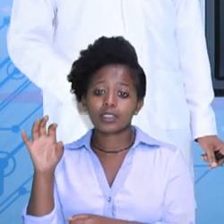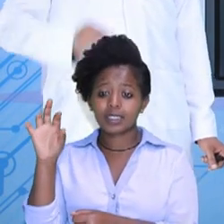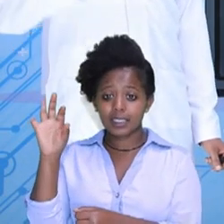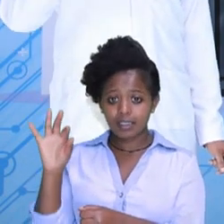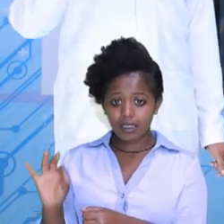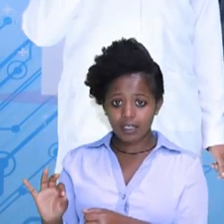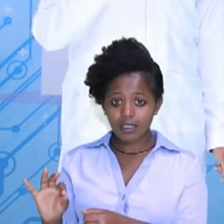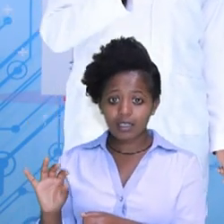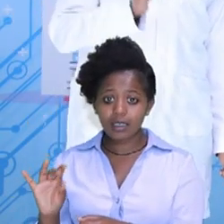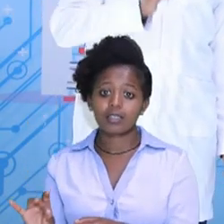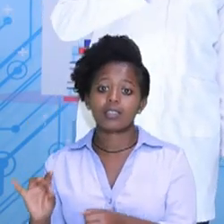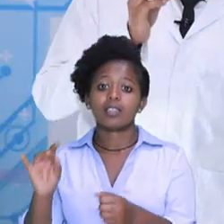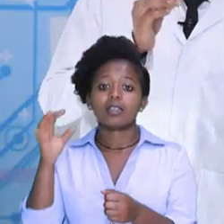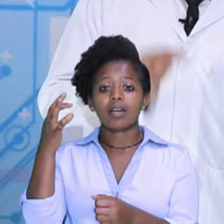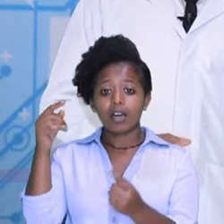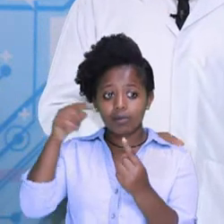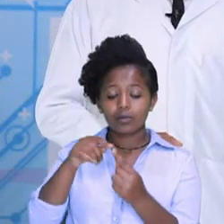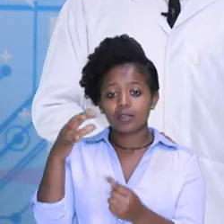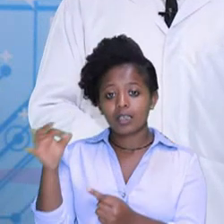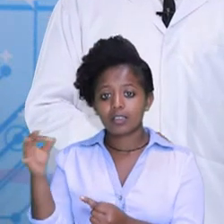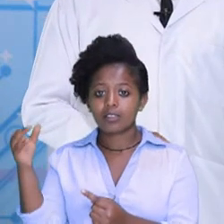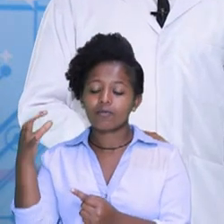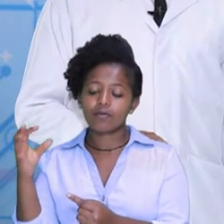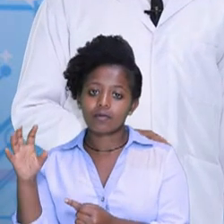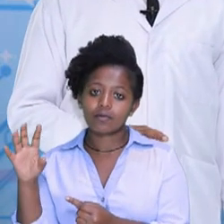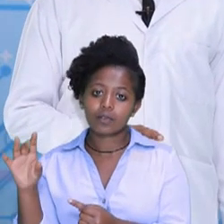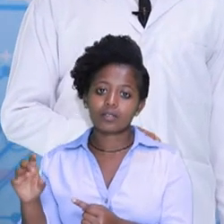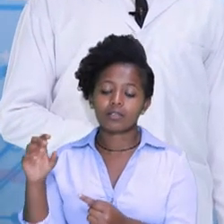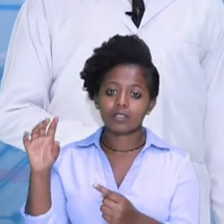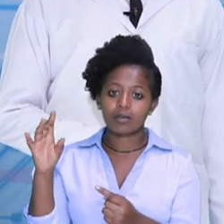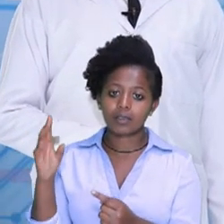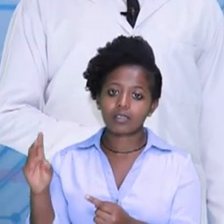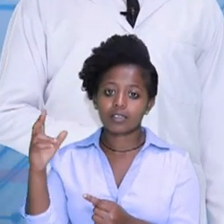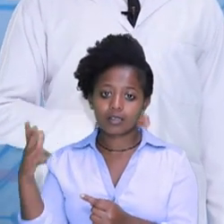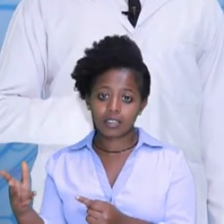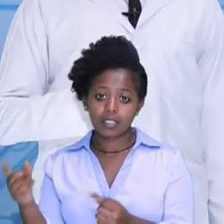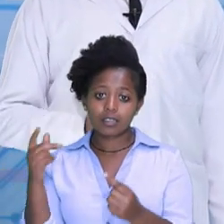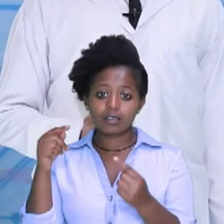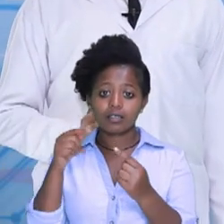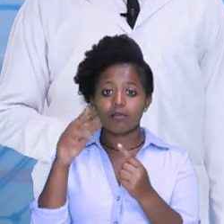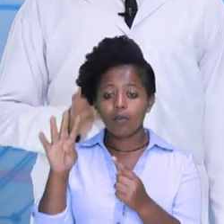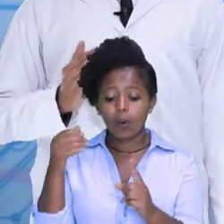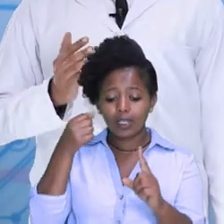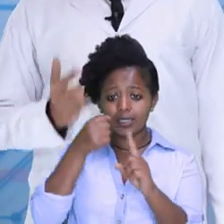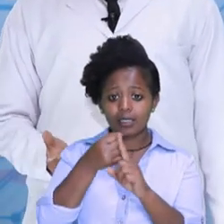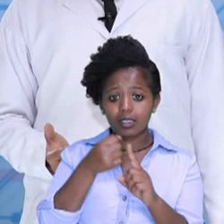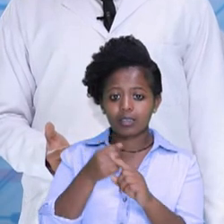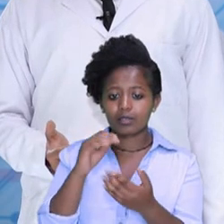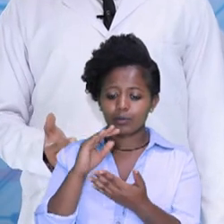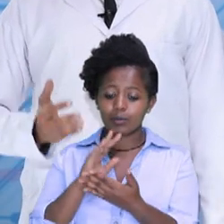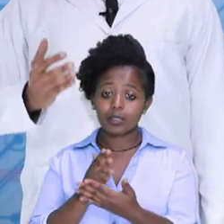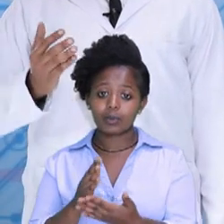1948 up to 1973, the four struggle